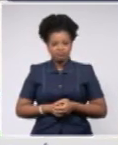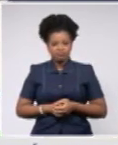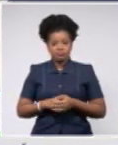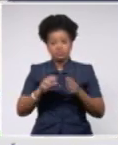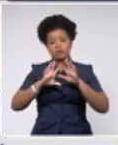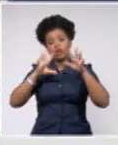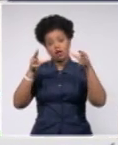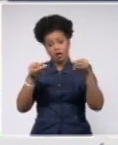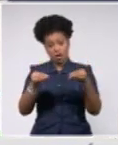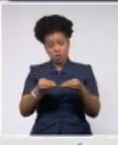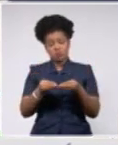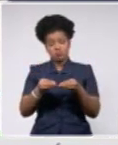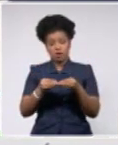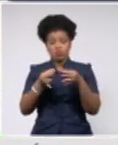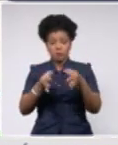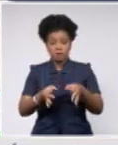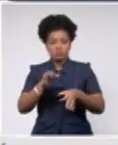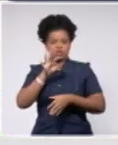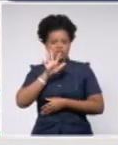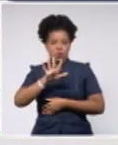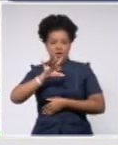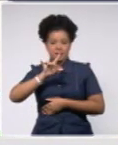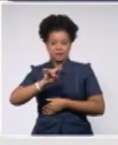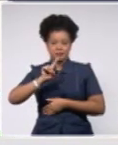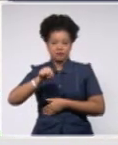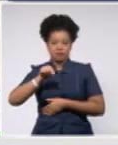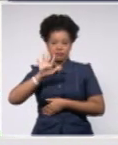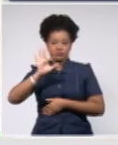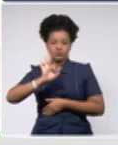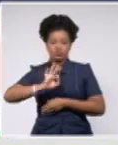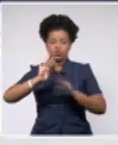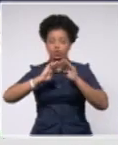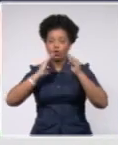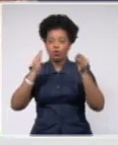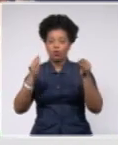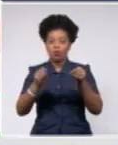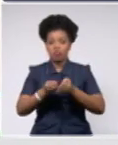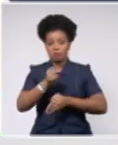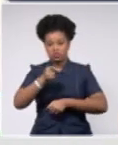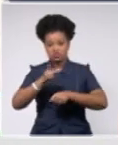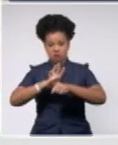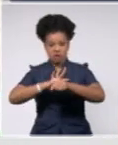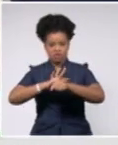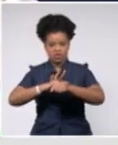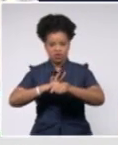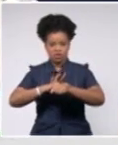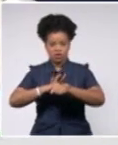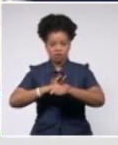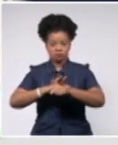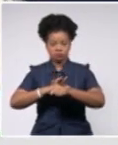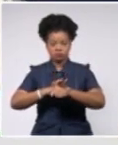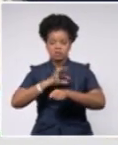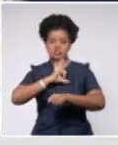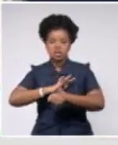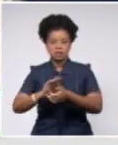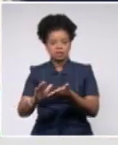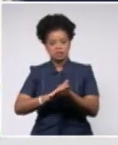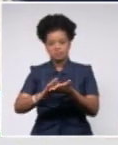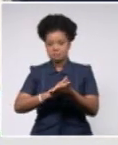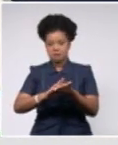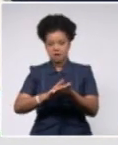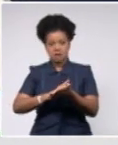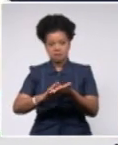87.8% have recovered from COVID-19 and been discharged from hospital. It is also